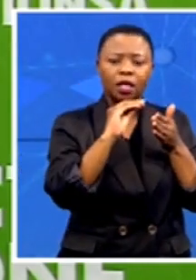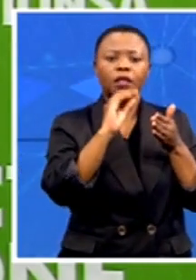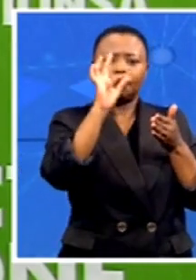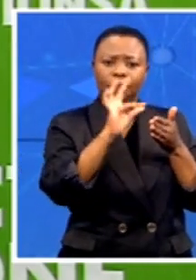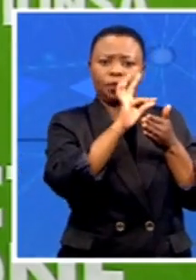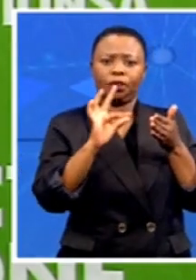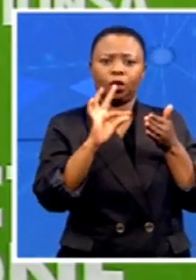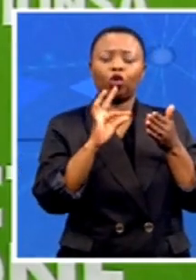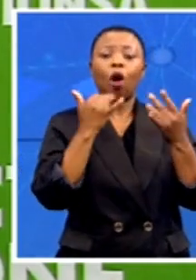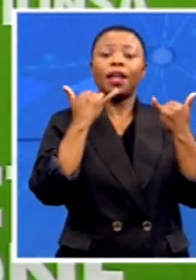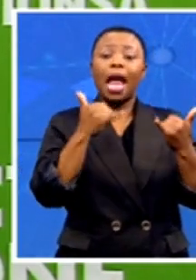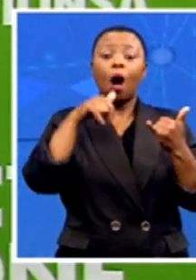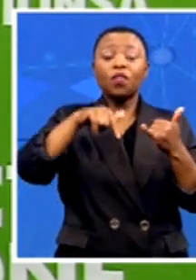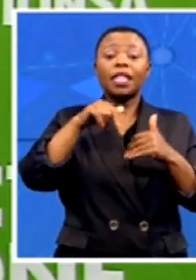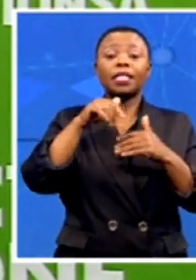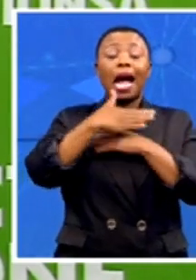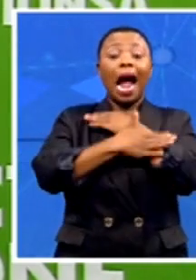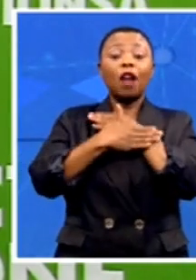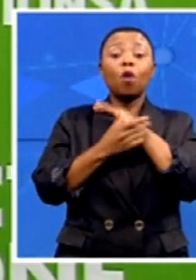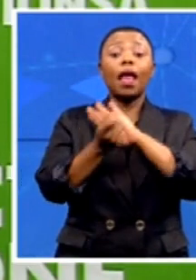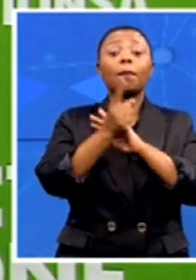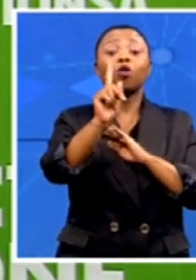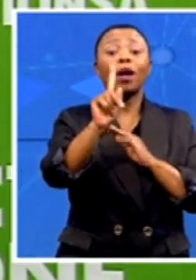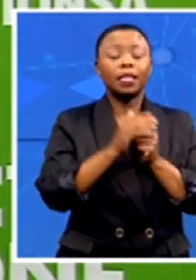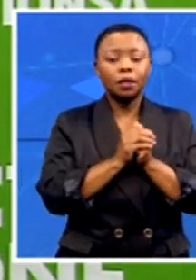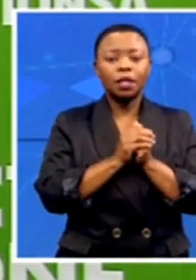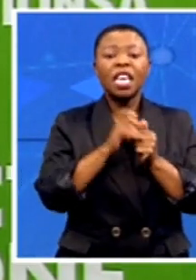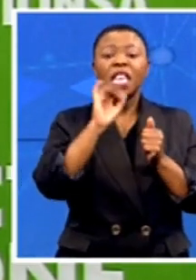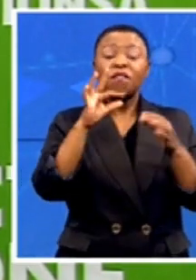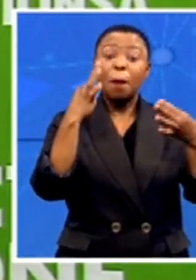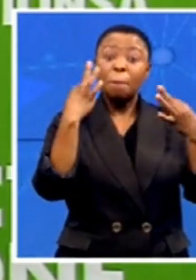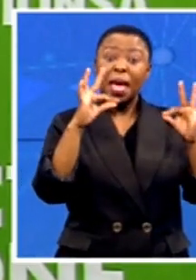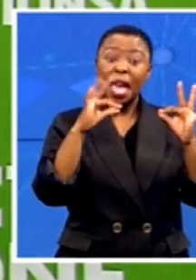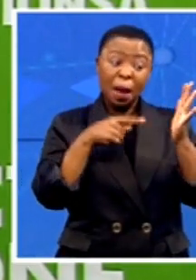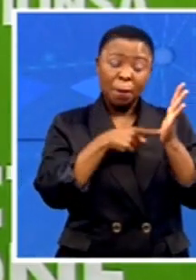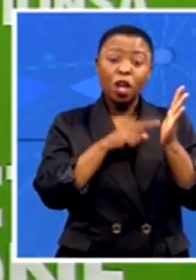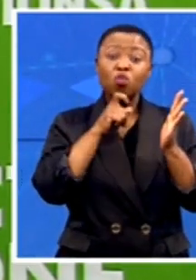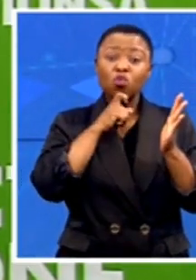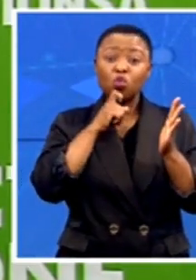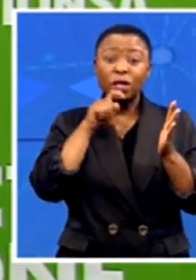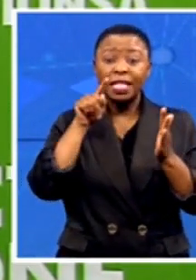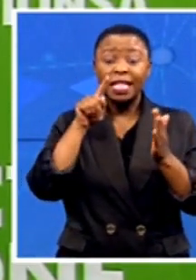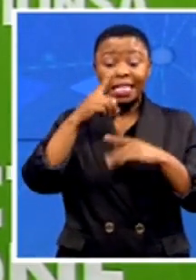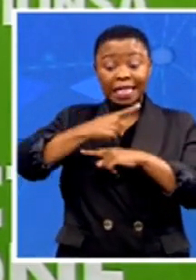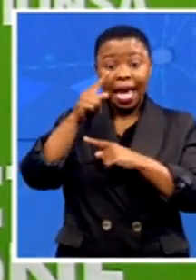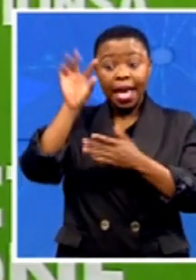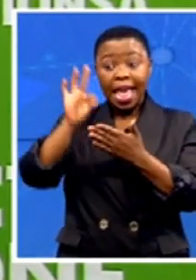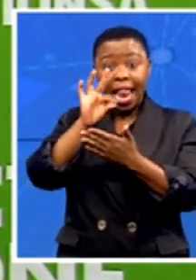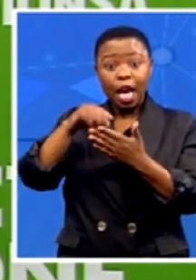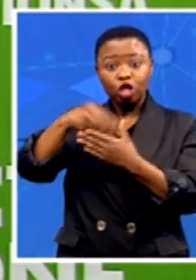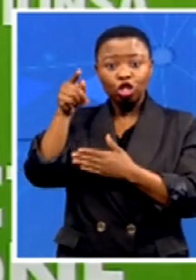any question, is if those ballot papers proceed to be used on election day, some voters will put their cross in the wrong